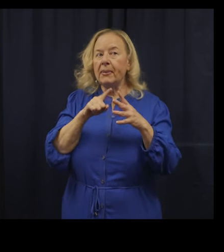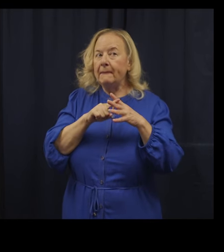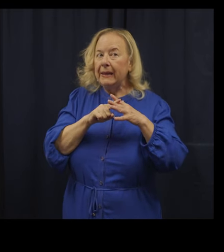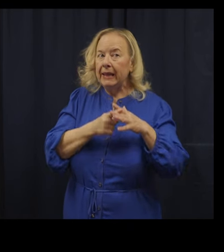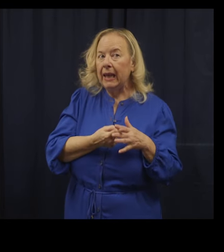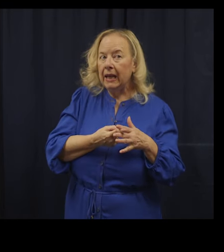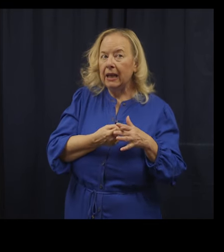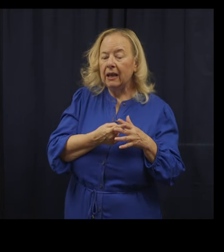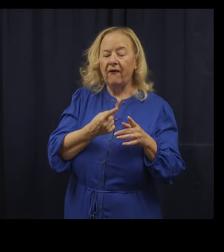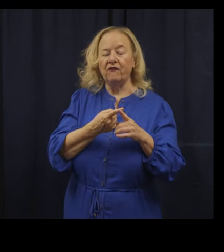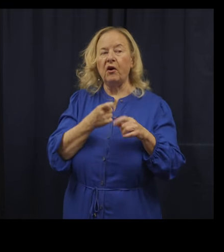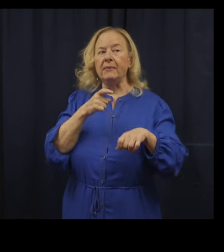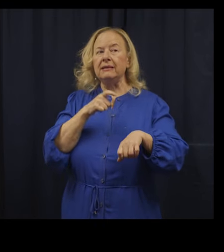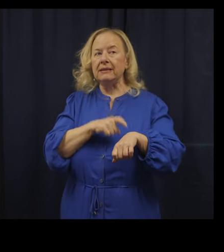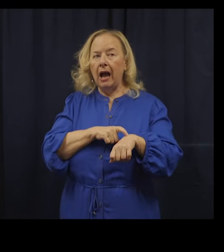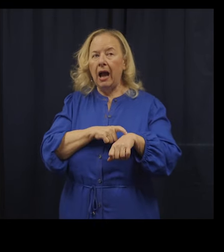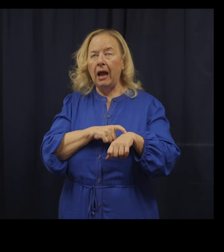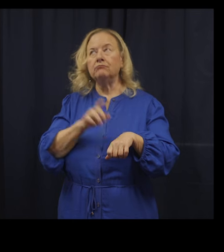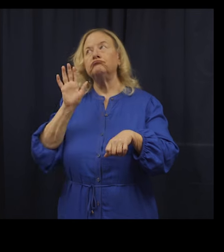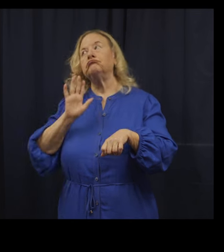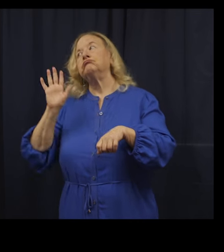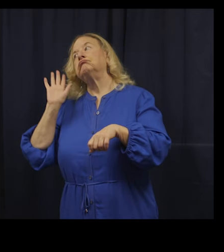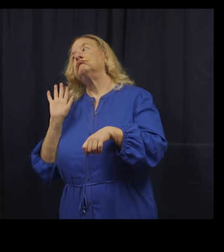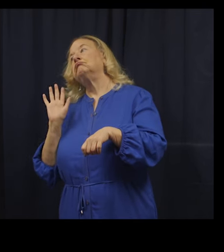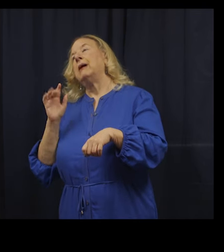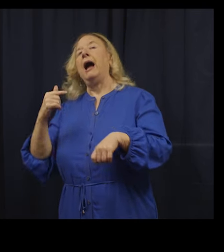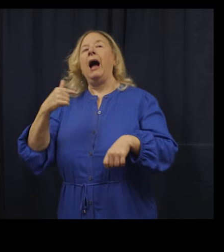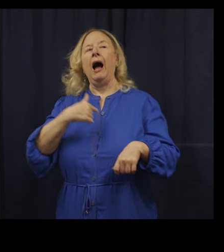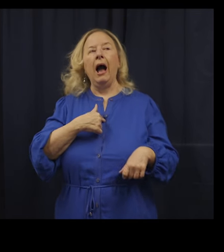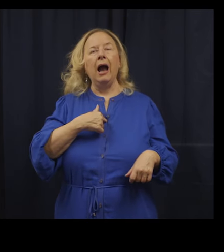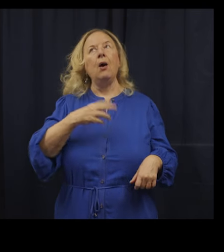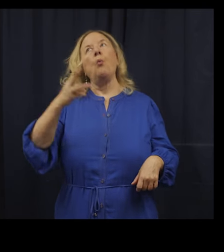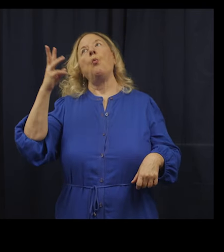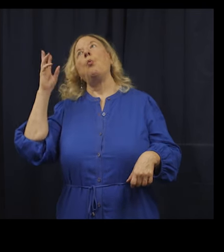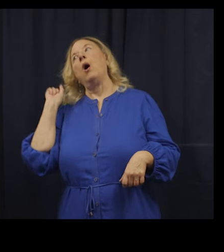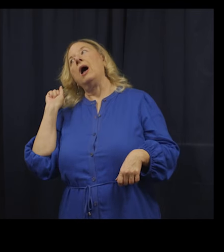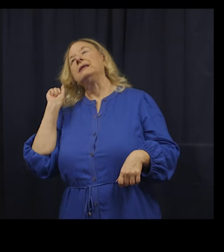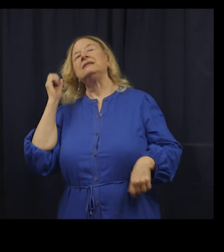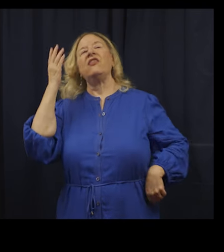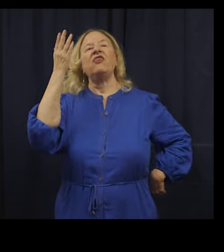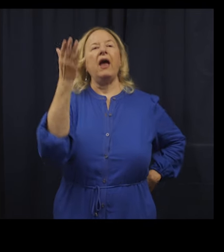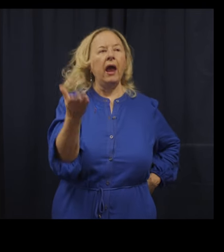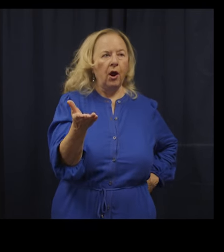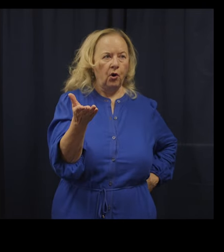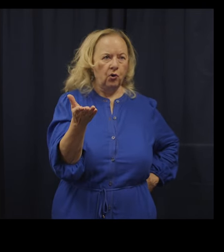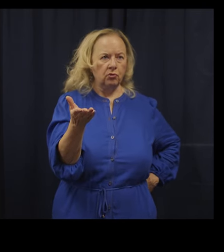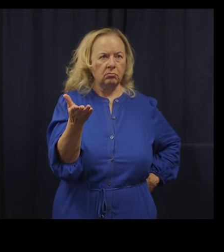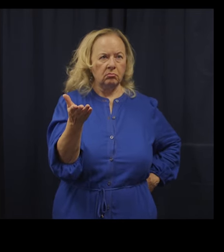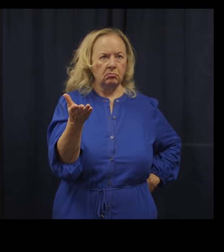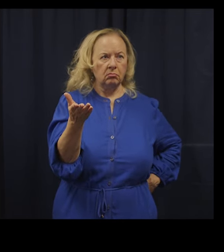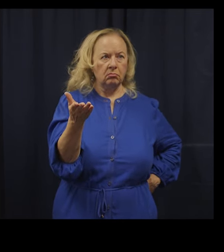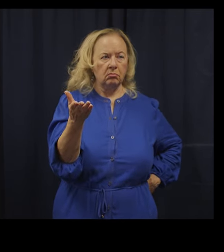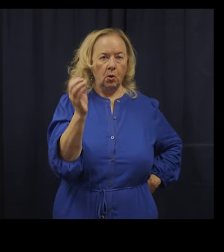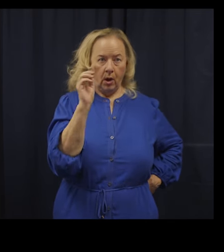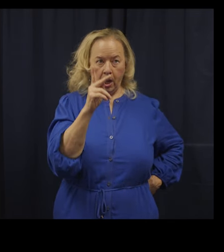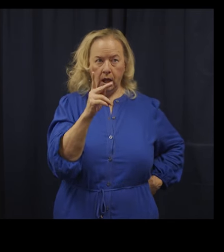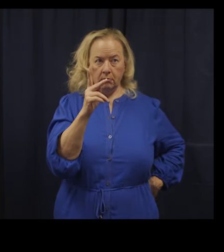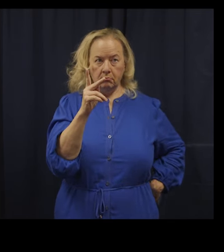beginning, from the time that it was, I was there,